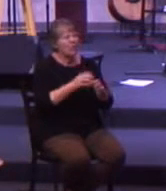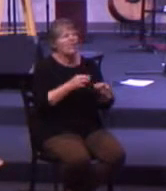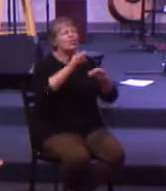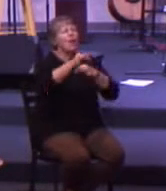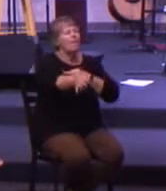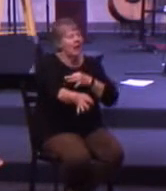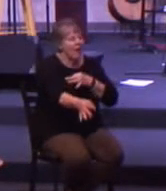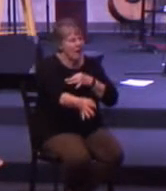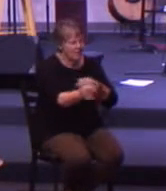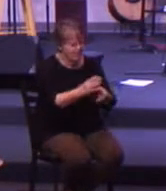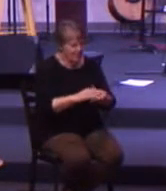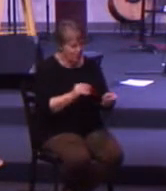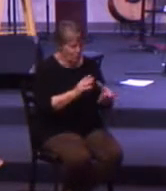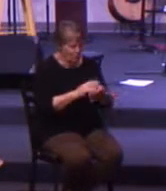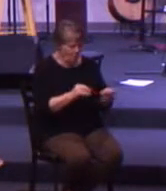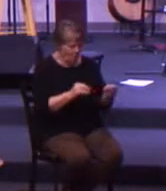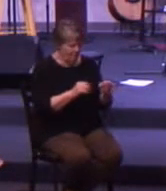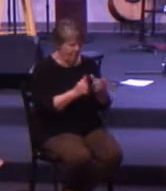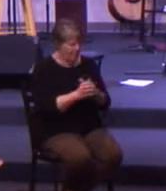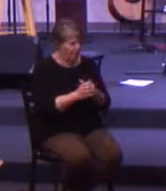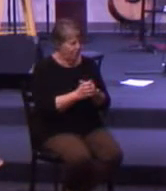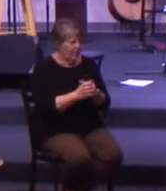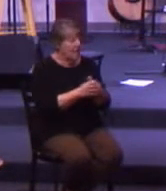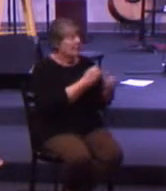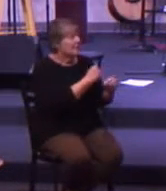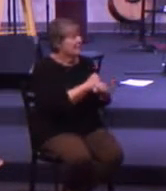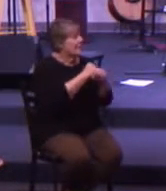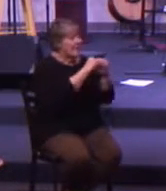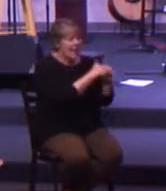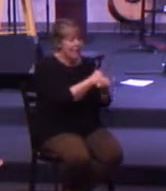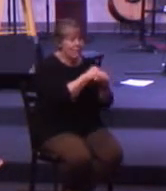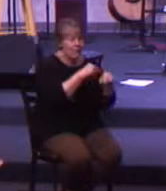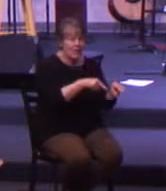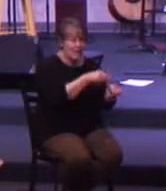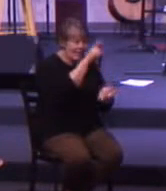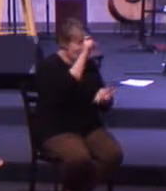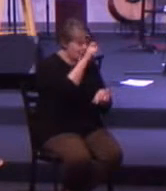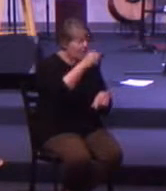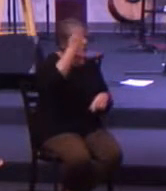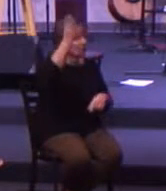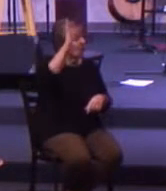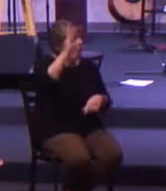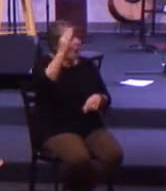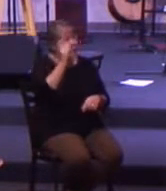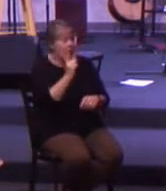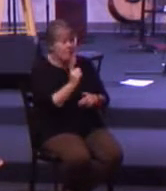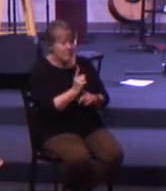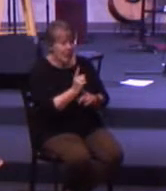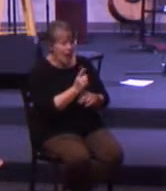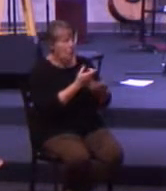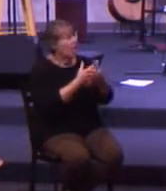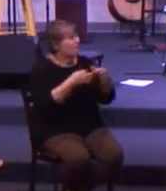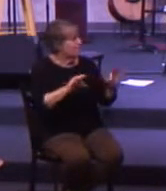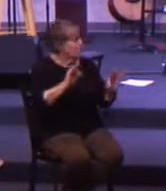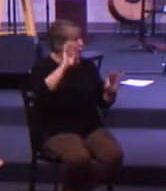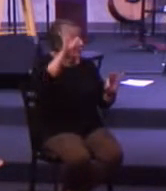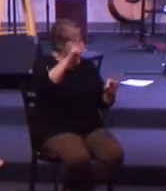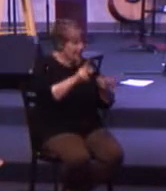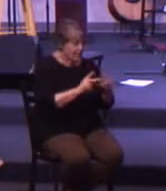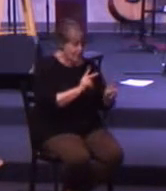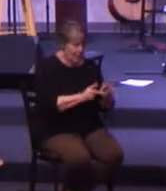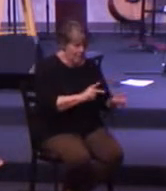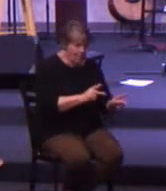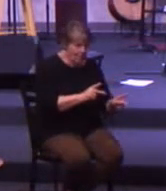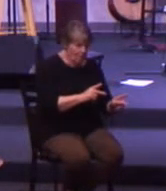story. So here's where we're at. Slavery in Egypt, God comes down, frees his people, and then he frees